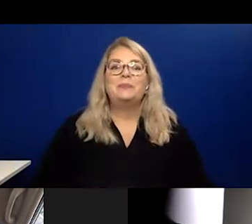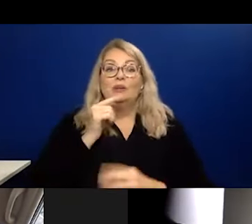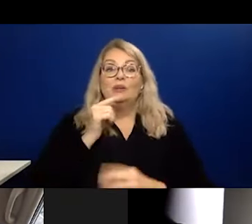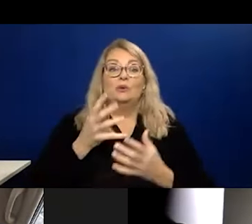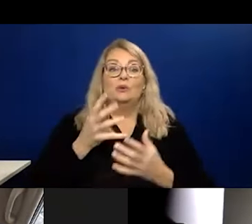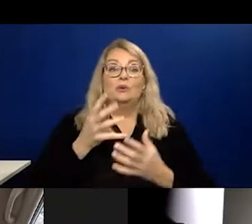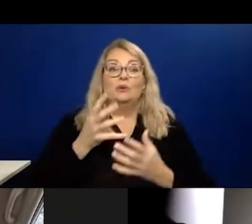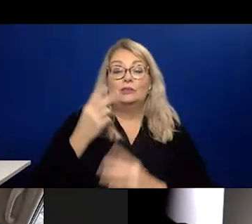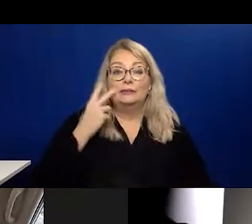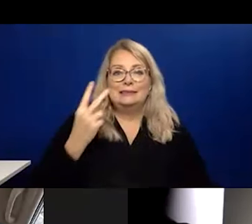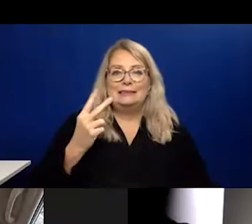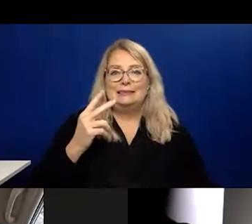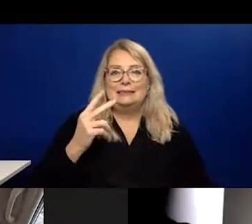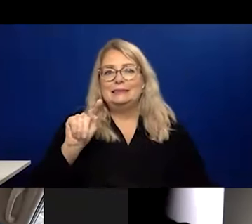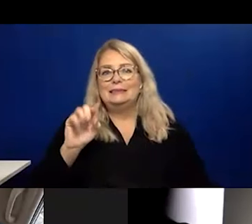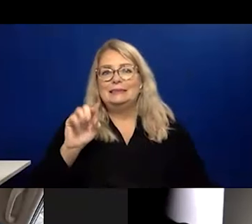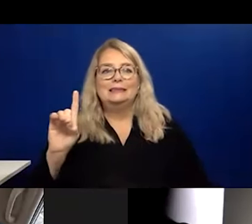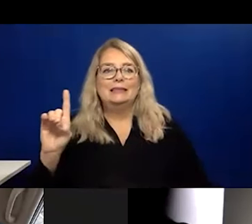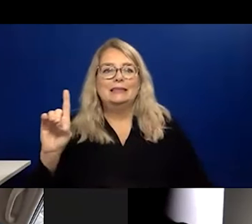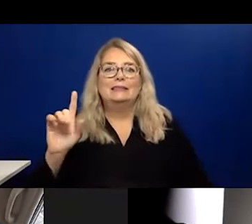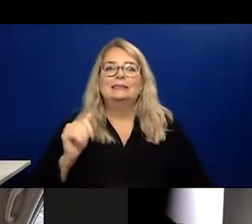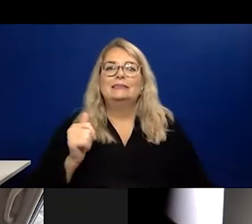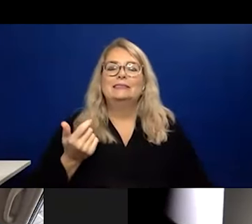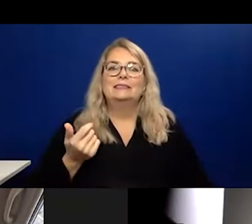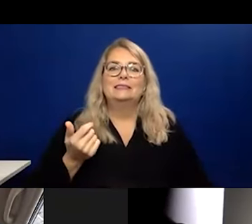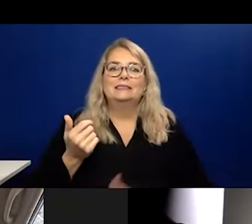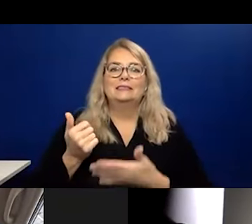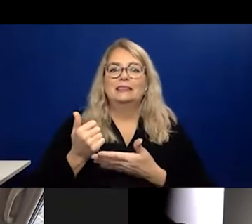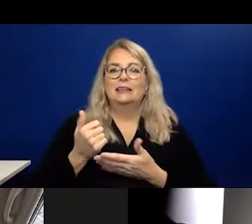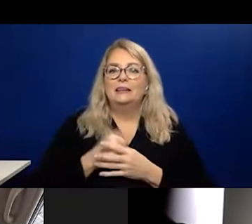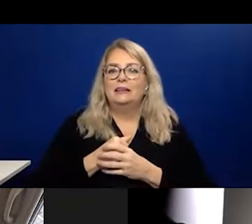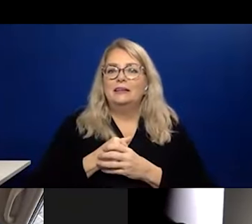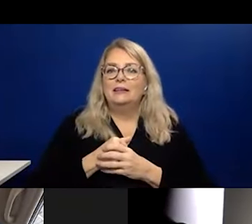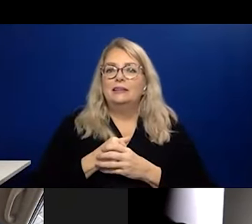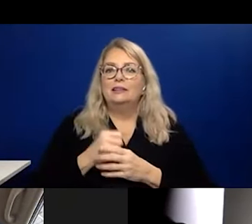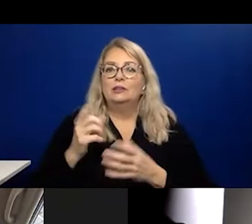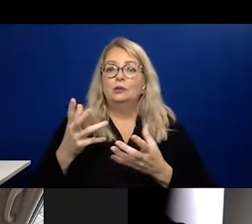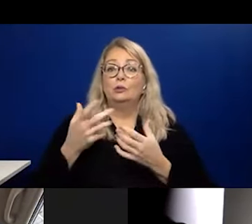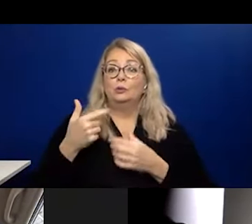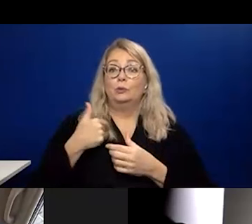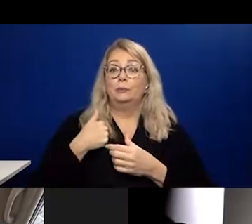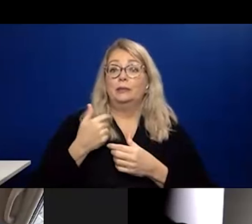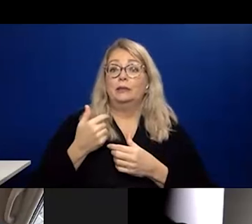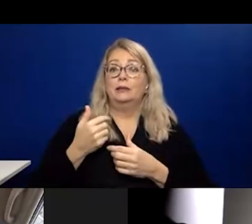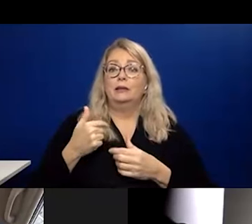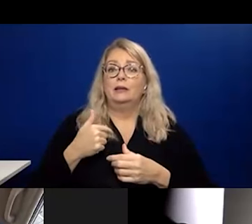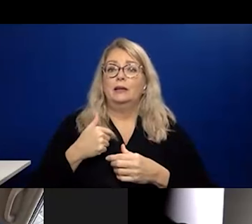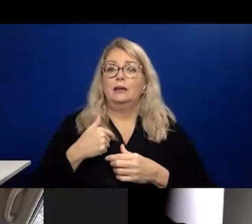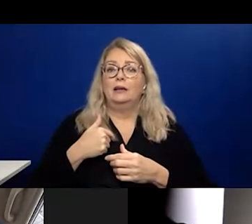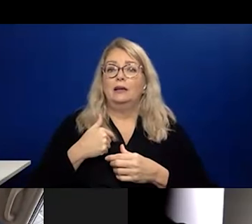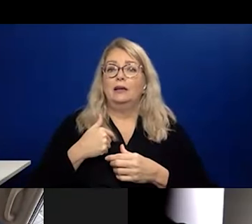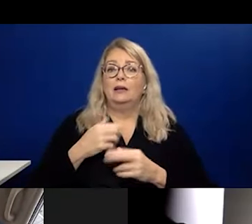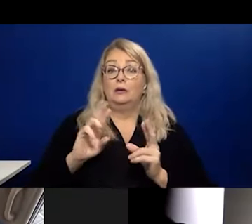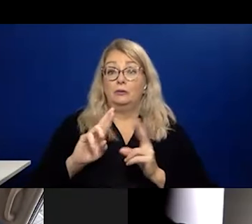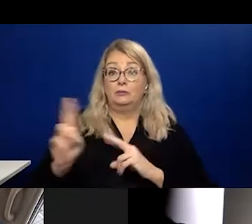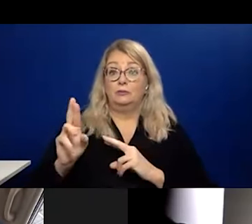Todd first. I don't, may help me with folks. Did you? Oh, do you want me to? Oh, do I have this ready? Okay, this is ready. How am I gonna?